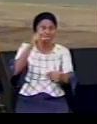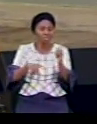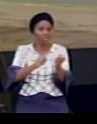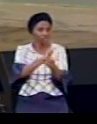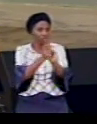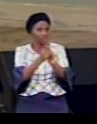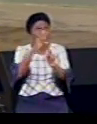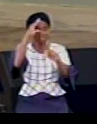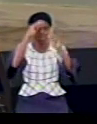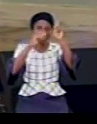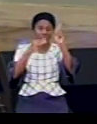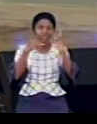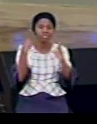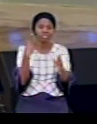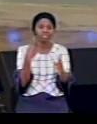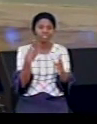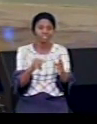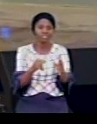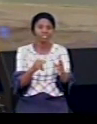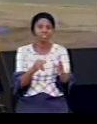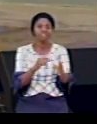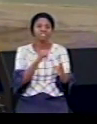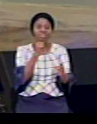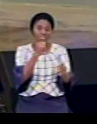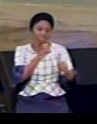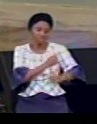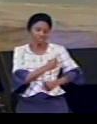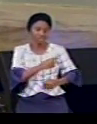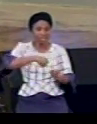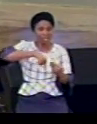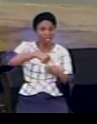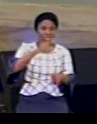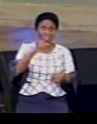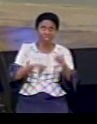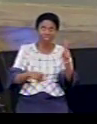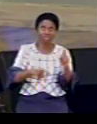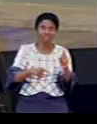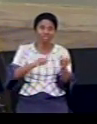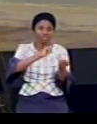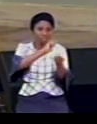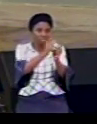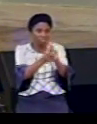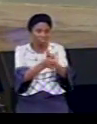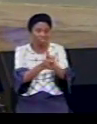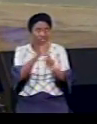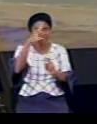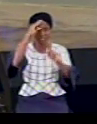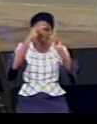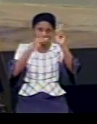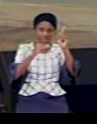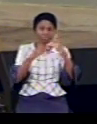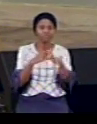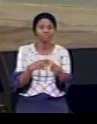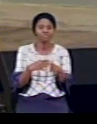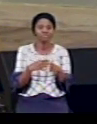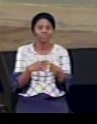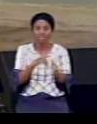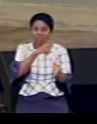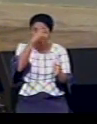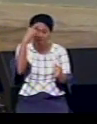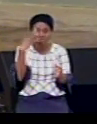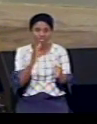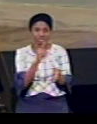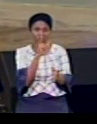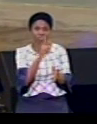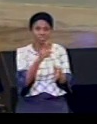cannot change him. Because of his faithfulness to his word, that's why we have faith. Because of assurance